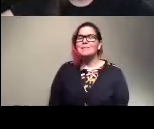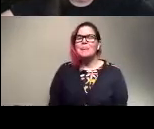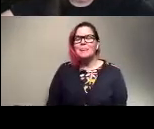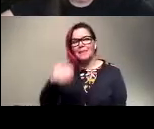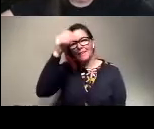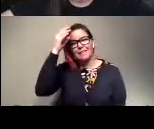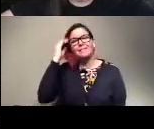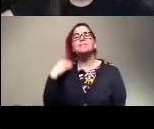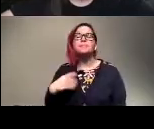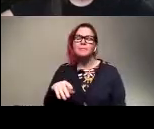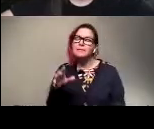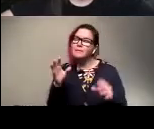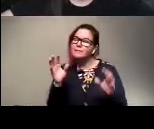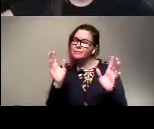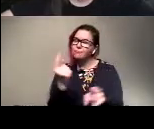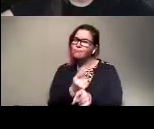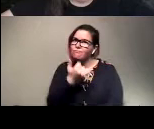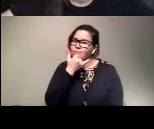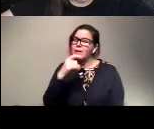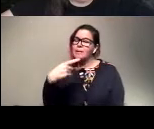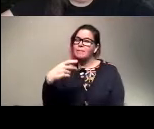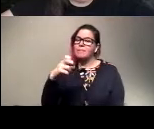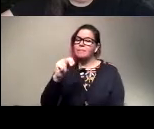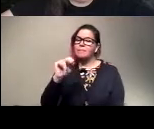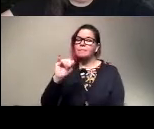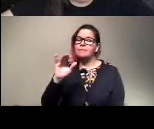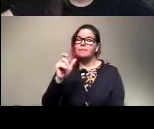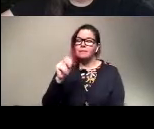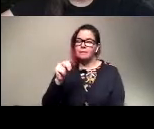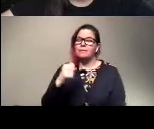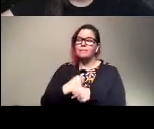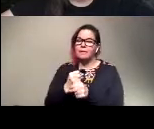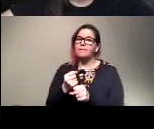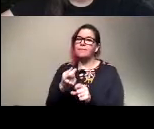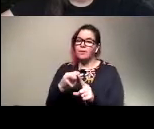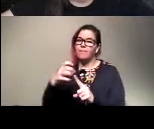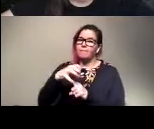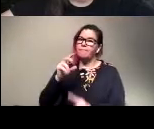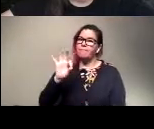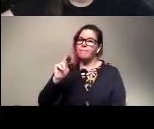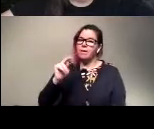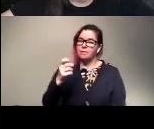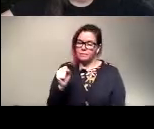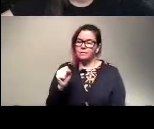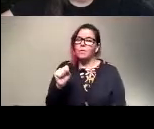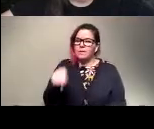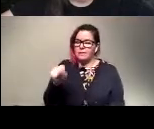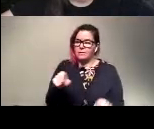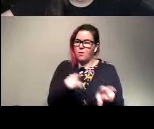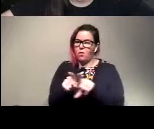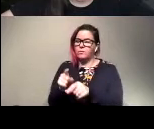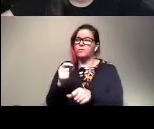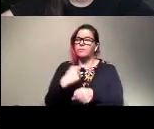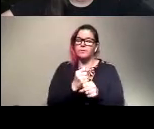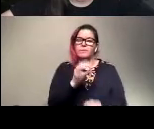totally penicillin. It's penicillin, yeah. And that was produced by a fungi. And so yes, antibiotics are also produced by fungi. They're produced by a lot